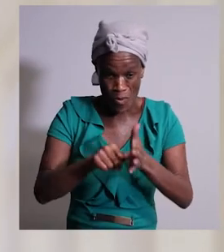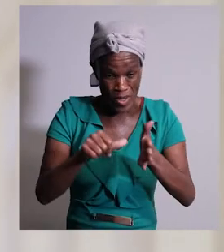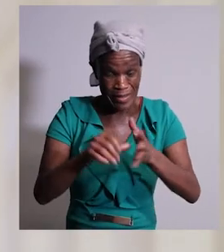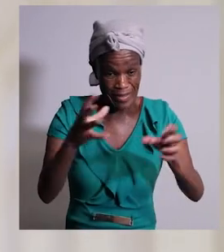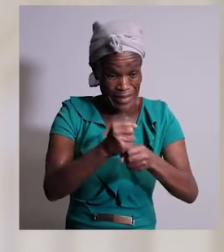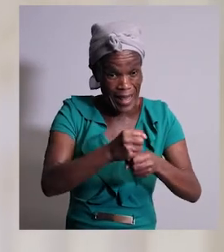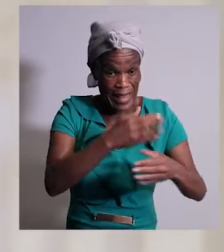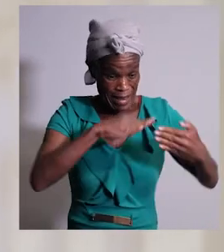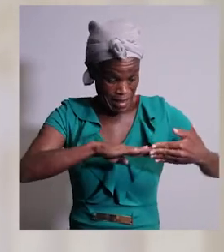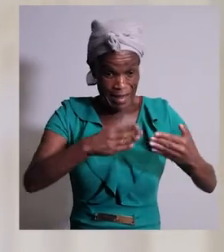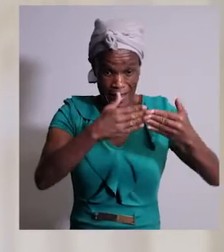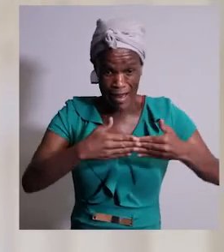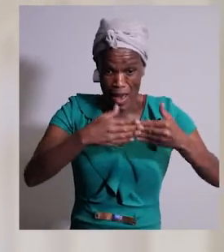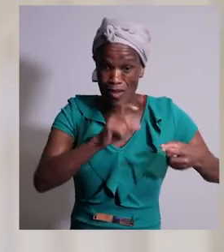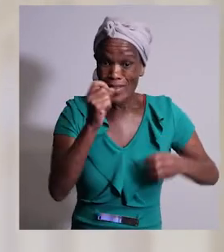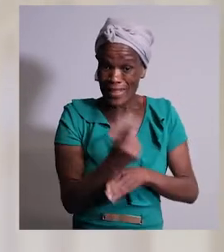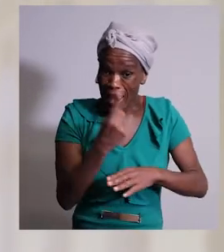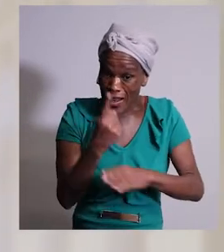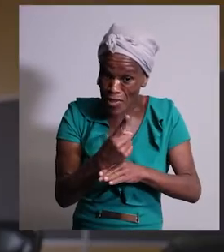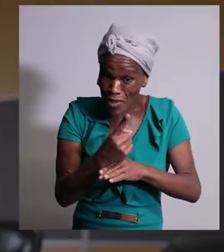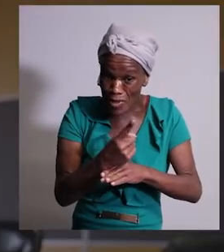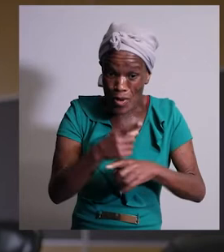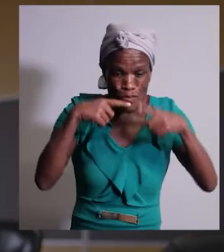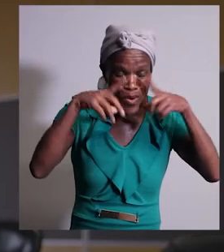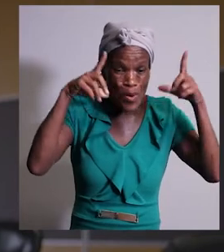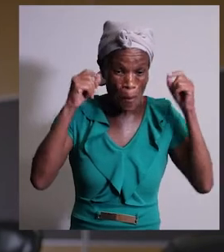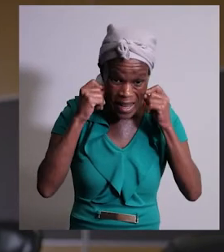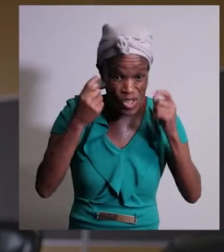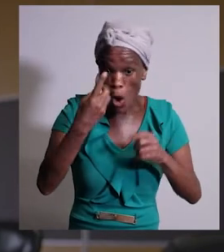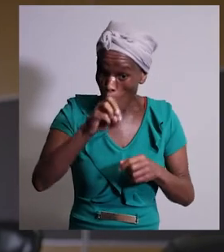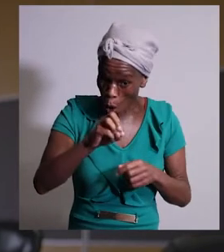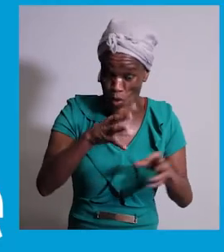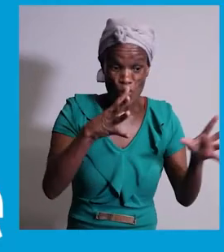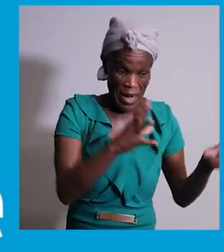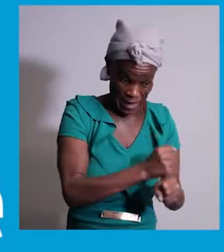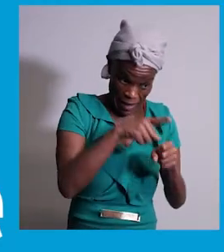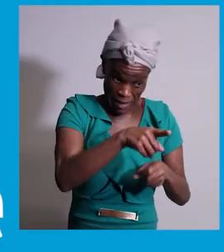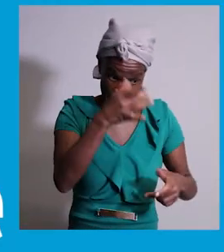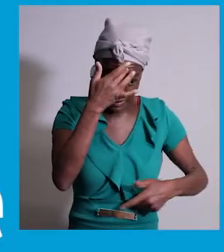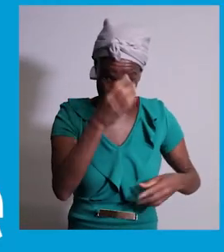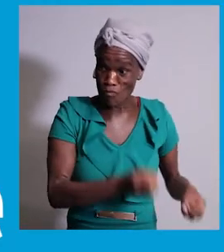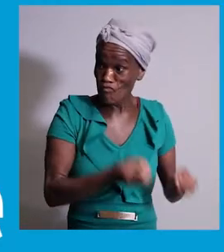not putting on a mask, you will take the disease home to those you are supposed to protect.